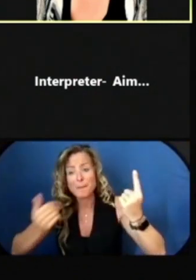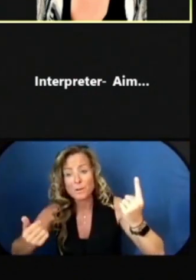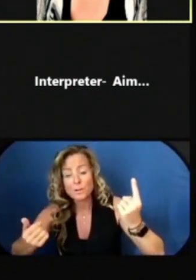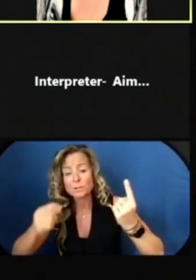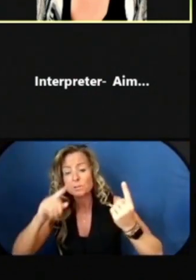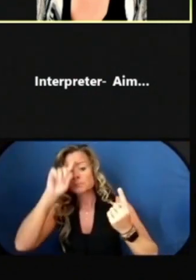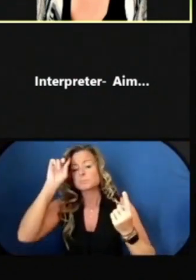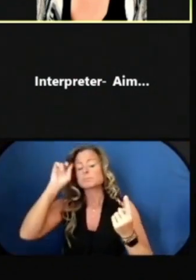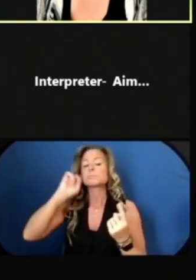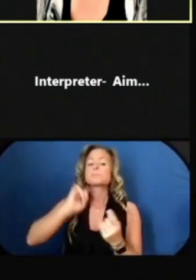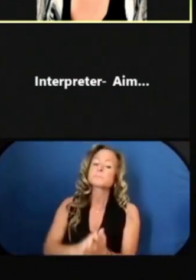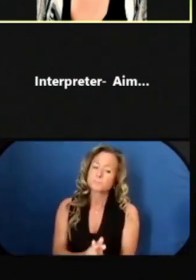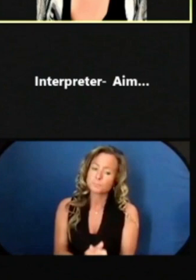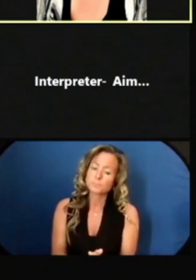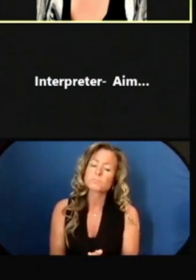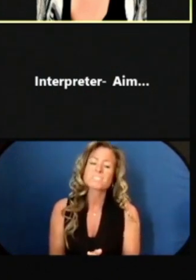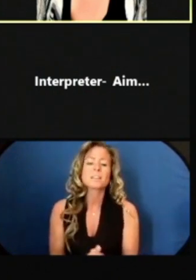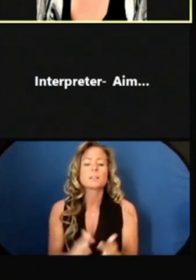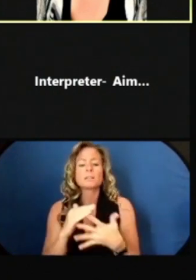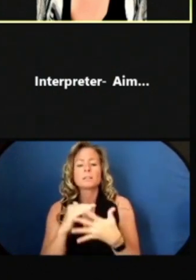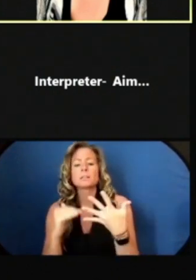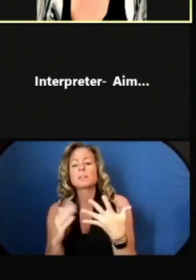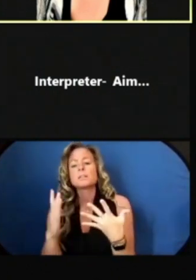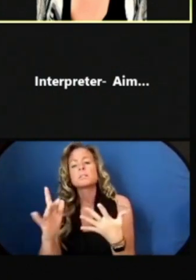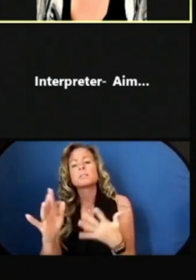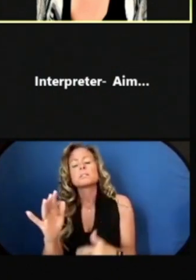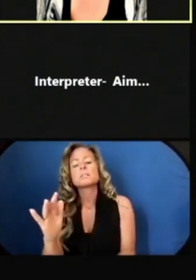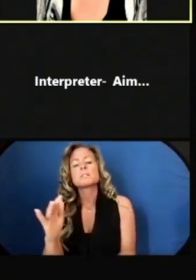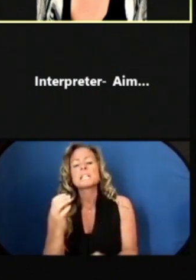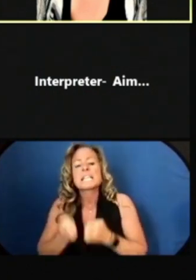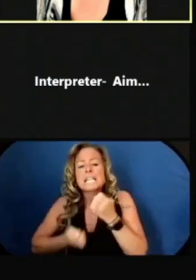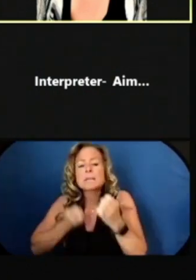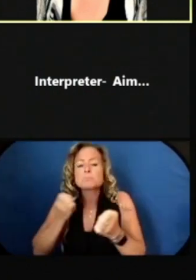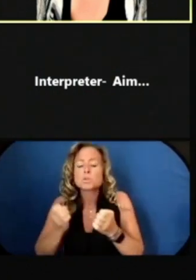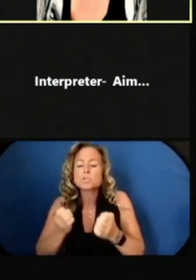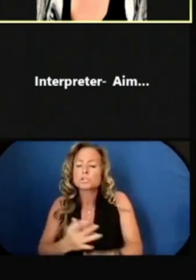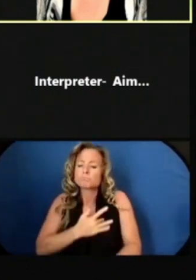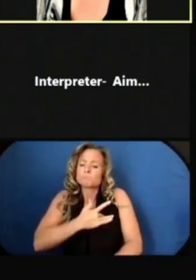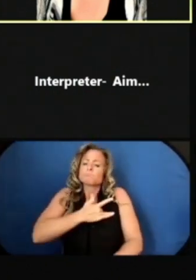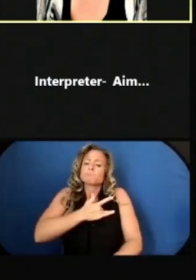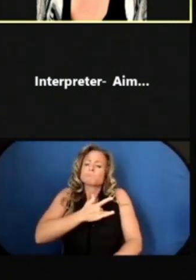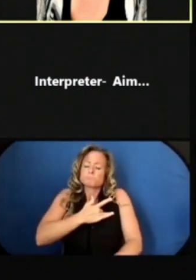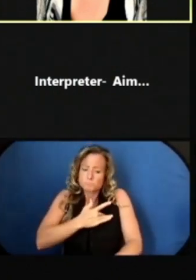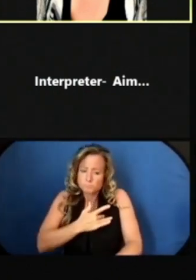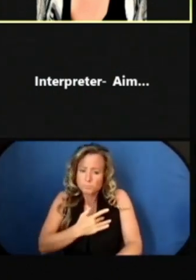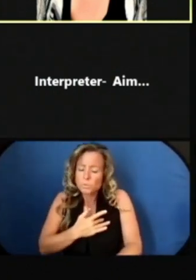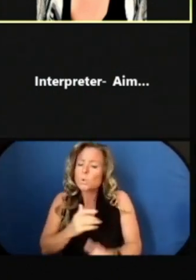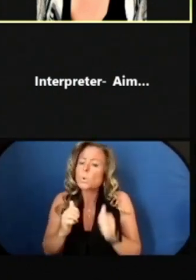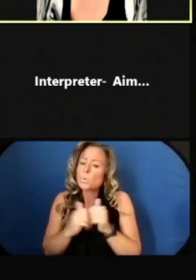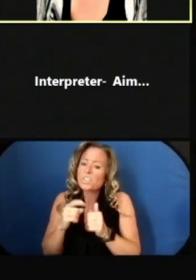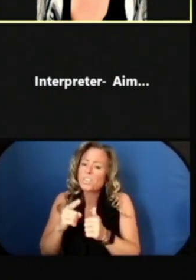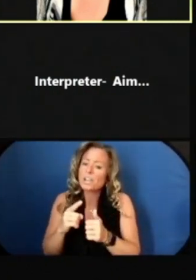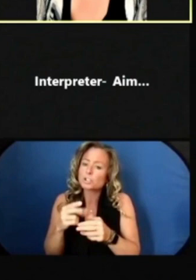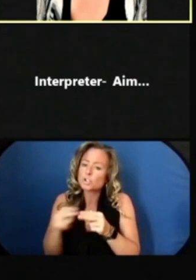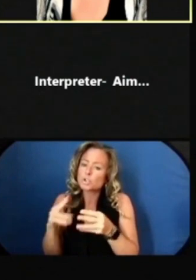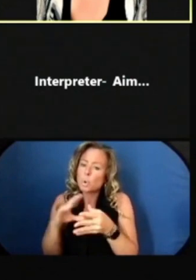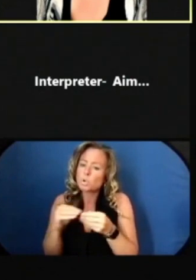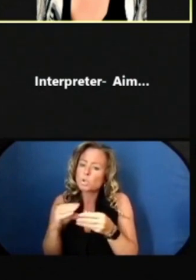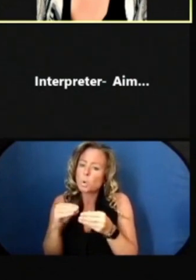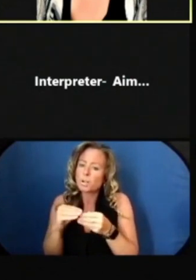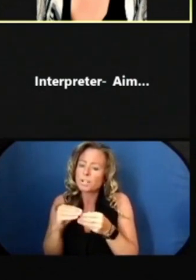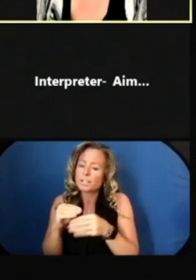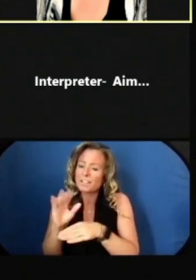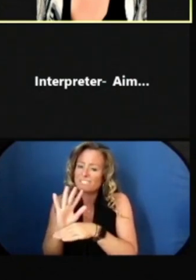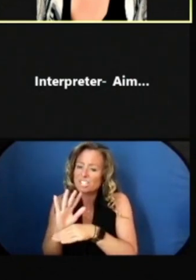Emotional resonance. So on that line of short story vignettes, it's telling a